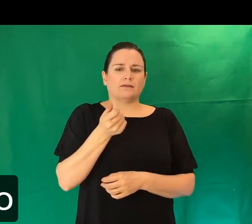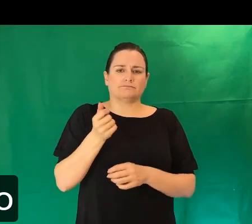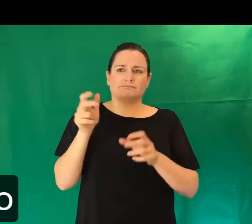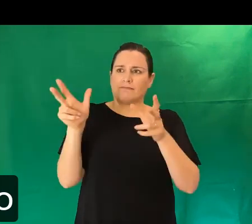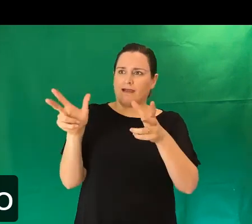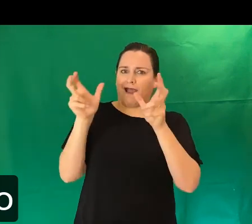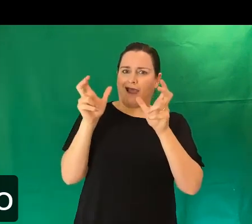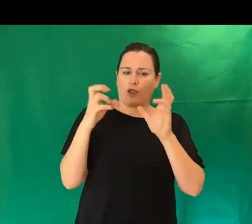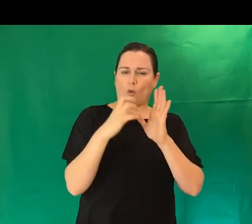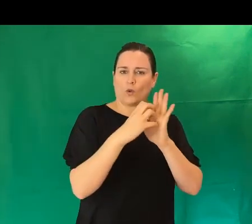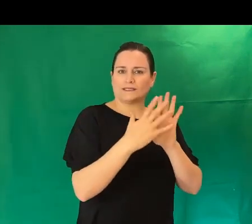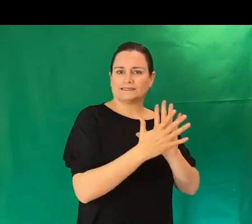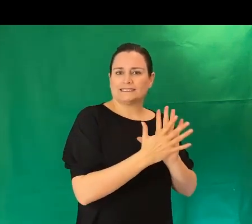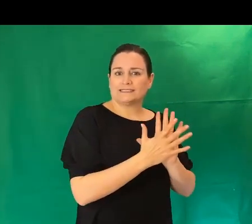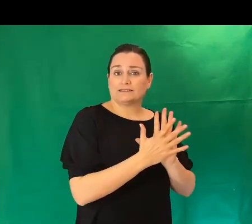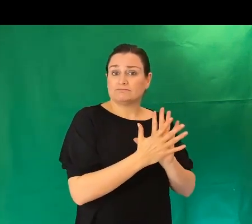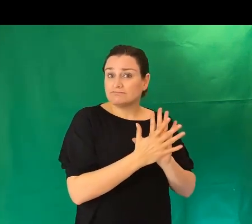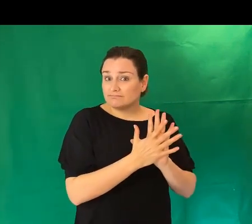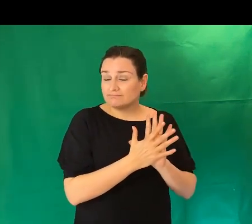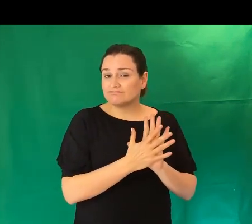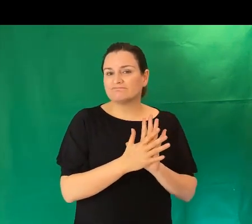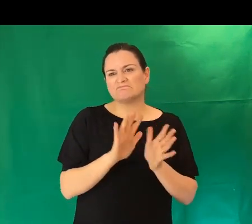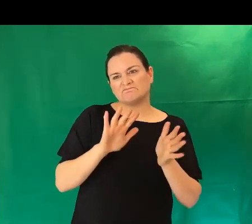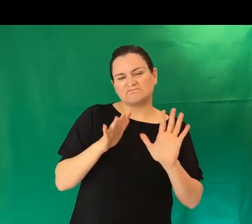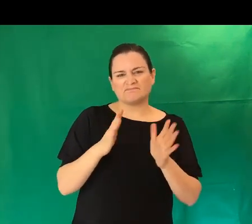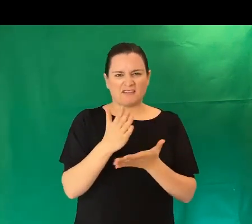iconicity. So it's about half.